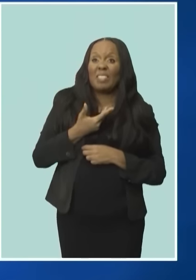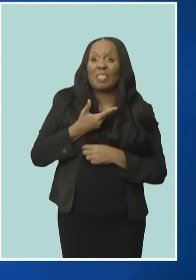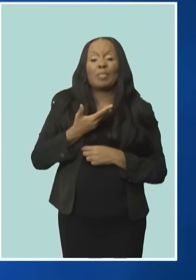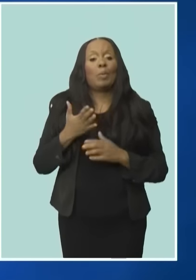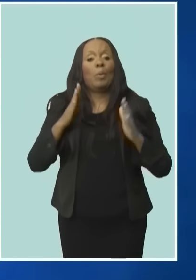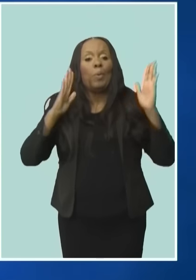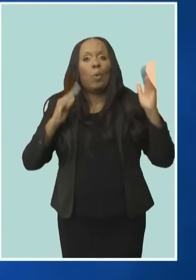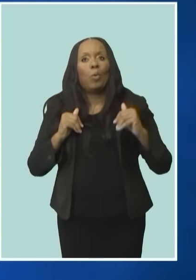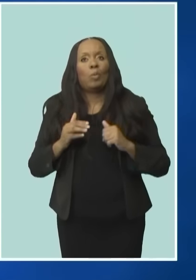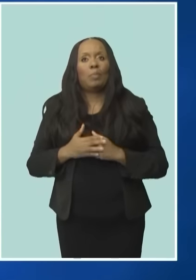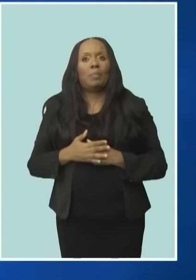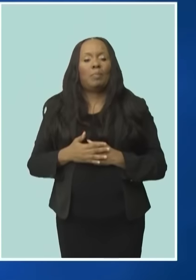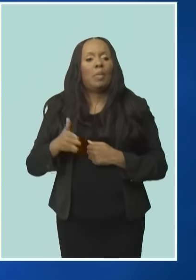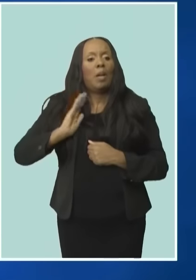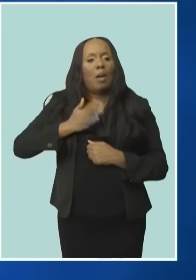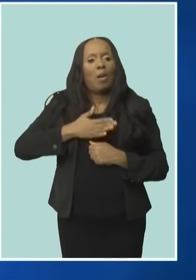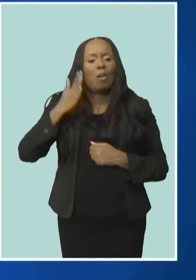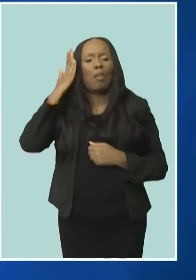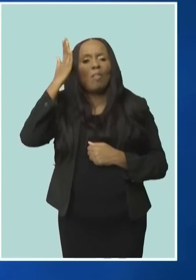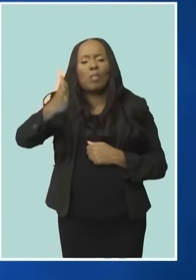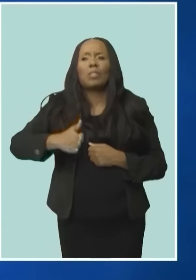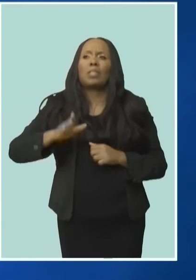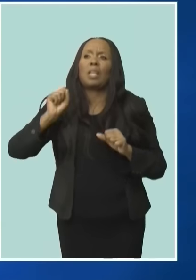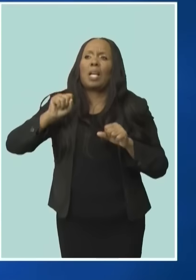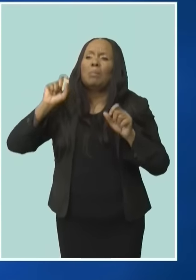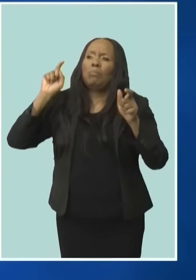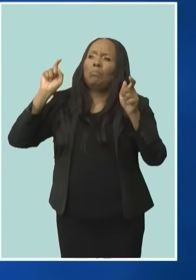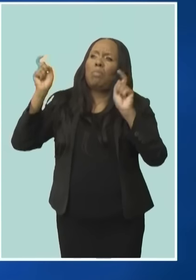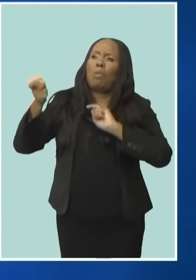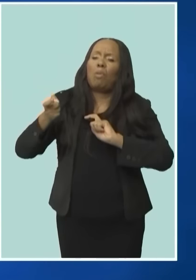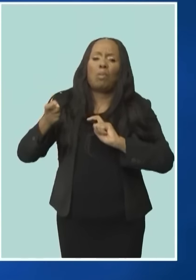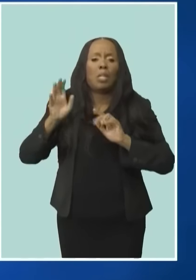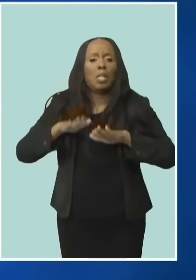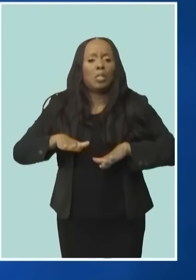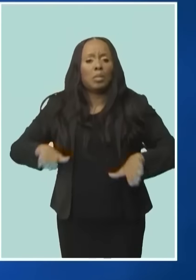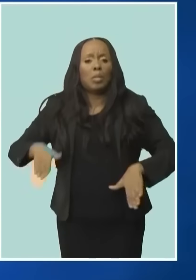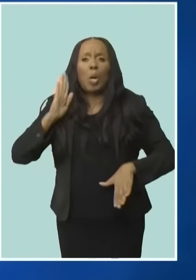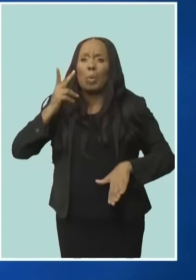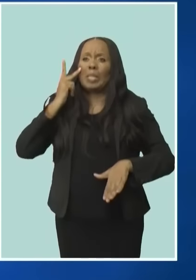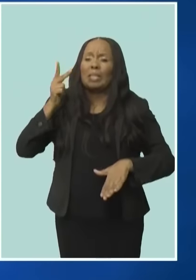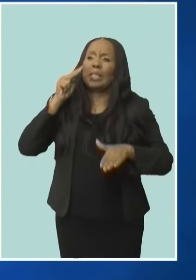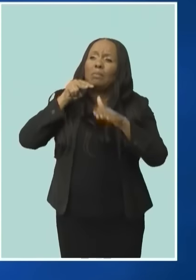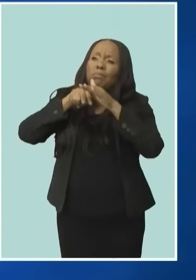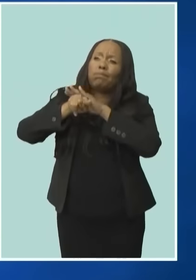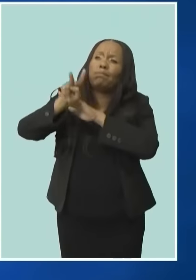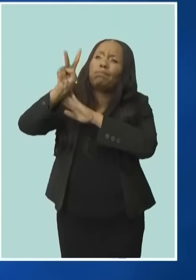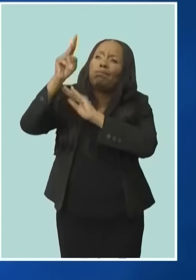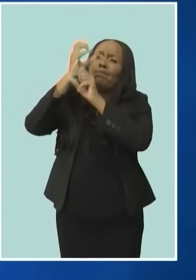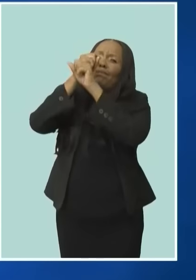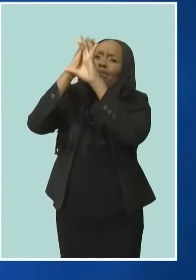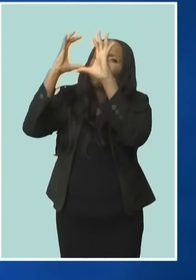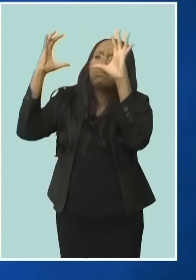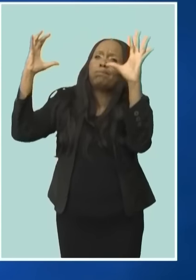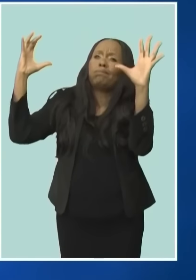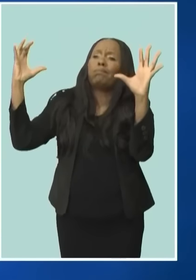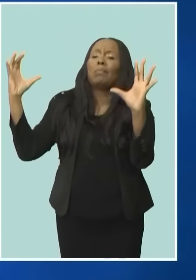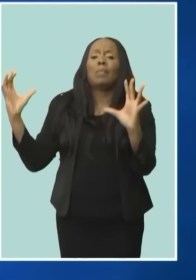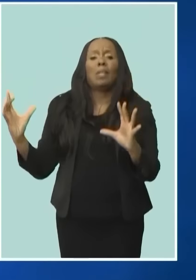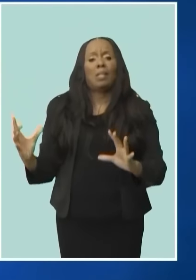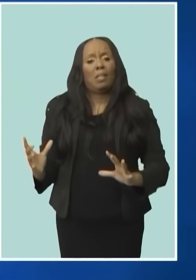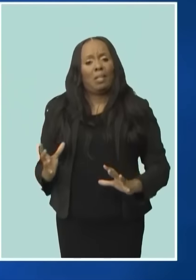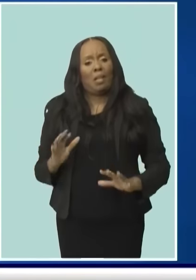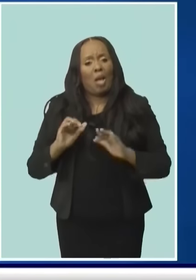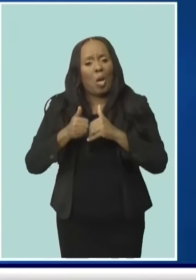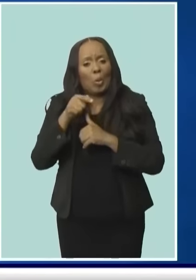shaped throughout thoughtful, articulate, and engaged individuals like